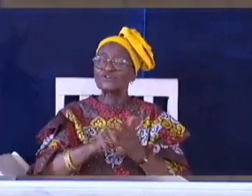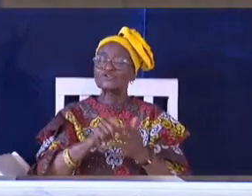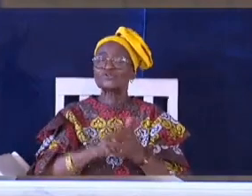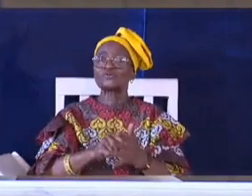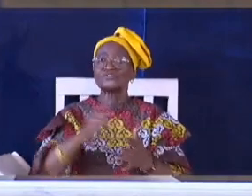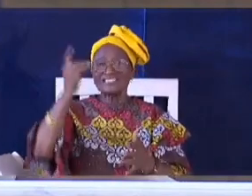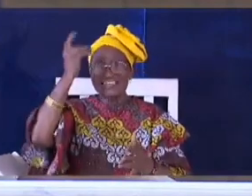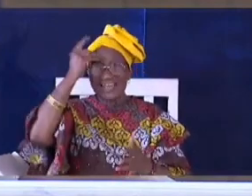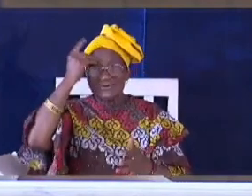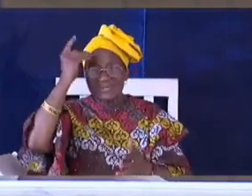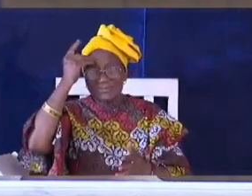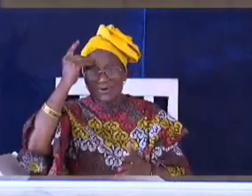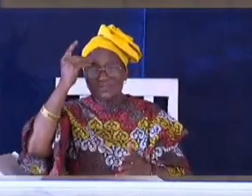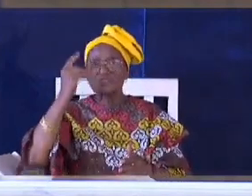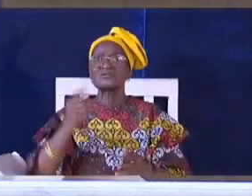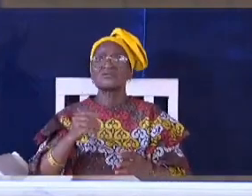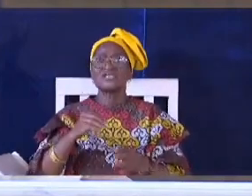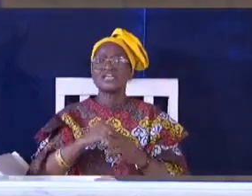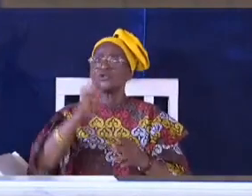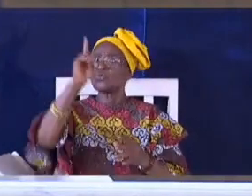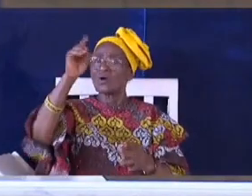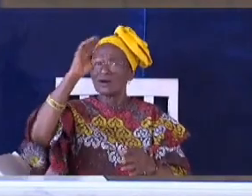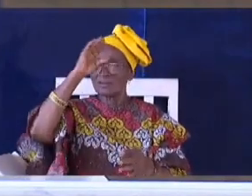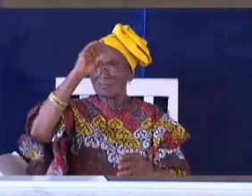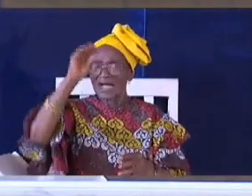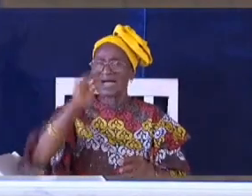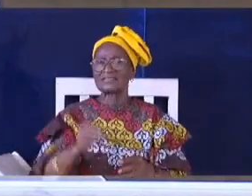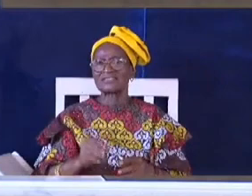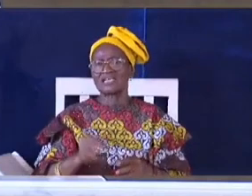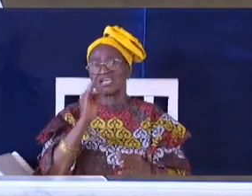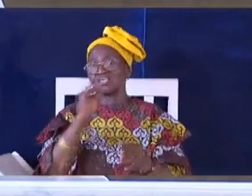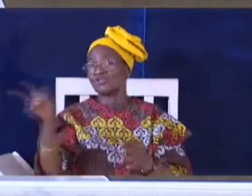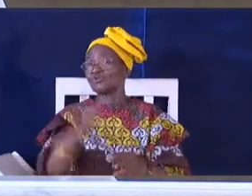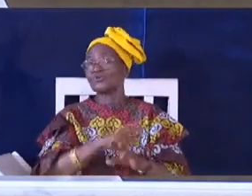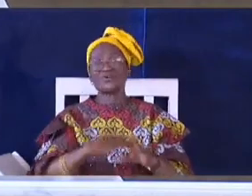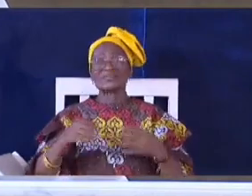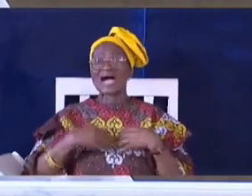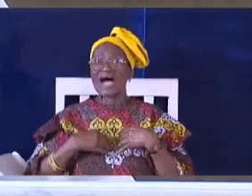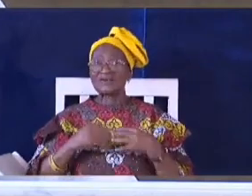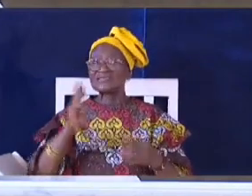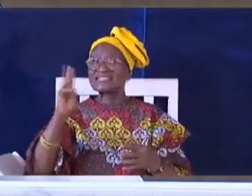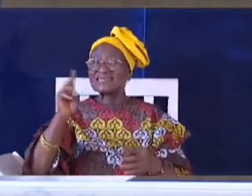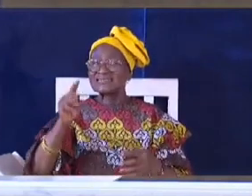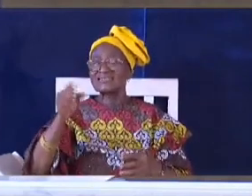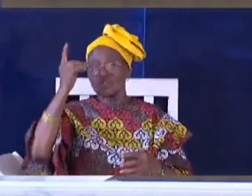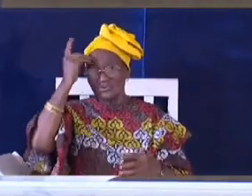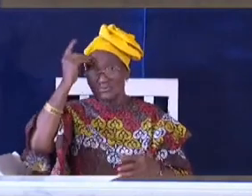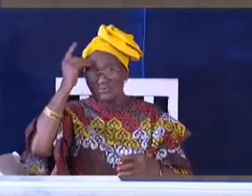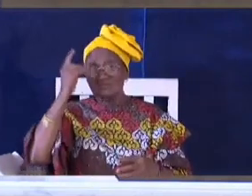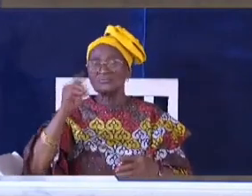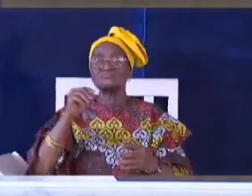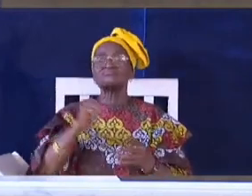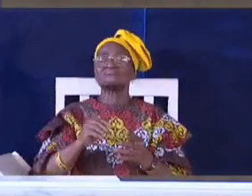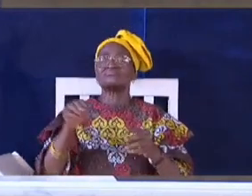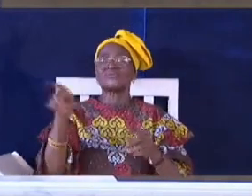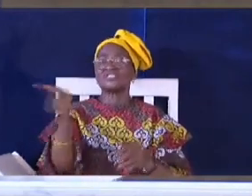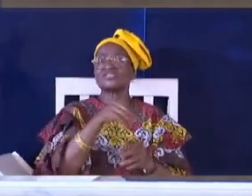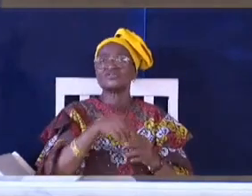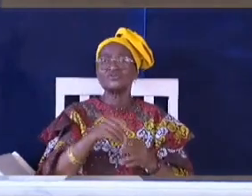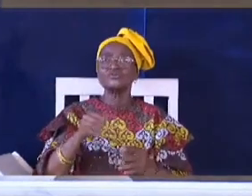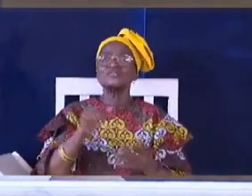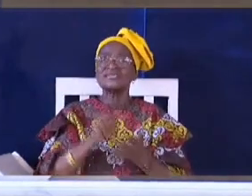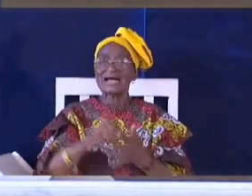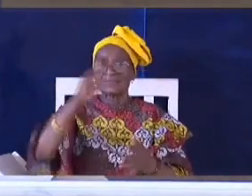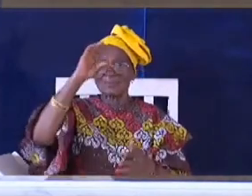have 6,000 demons in you. Otherwise, we won't be standing here. That man had